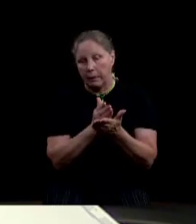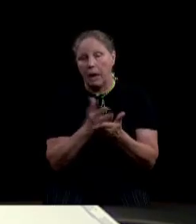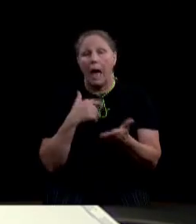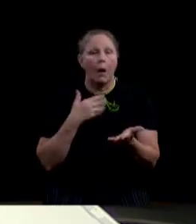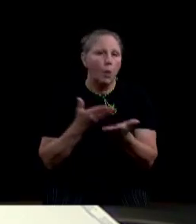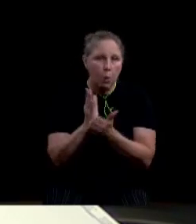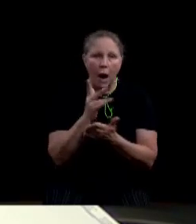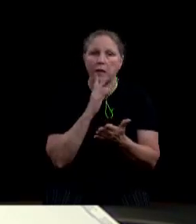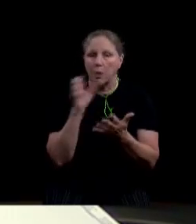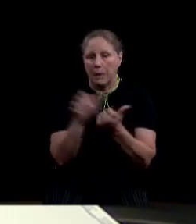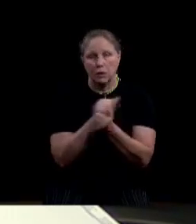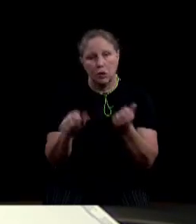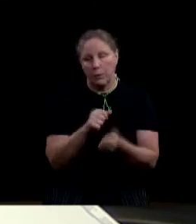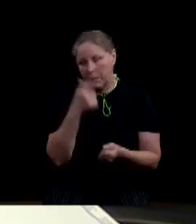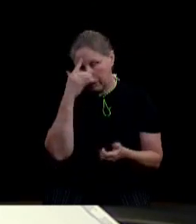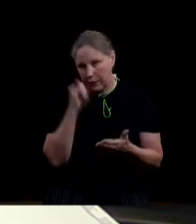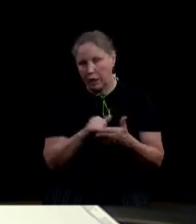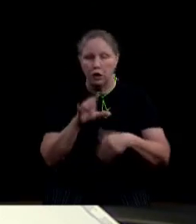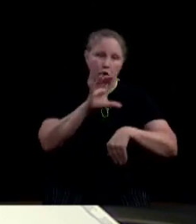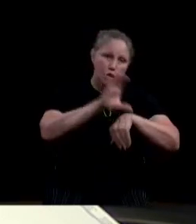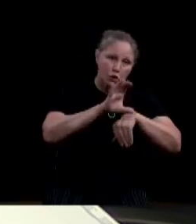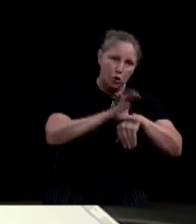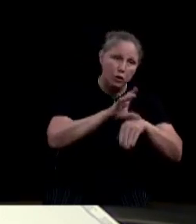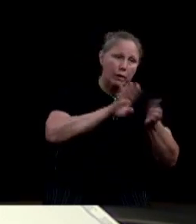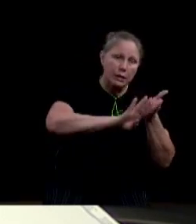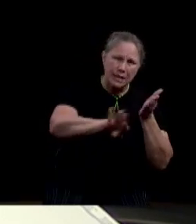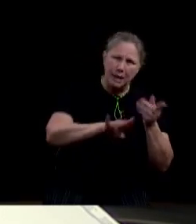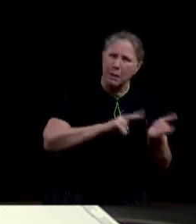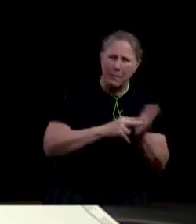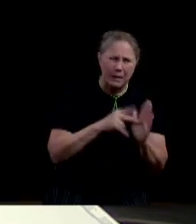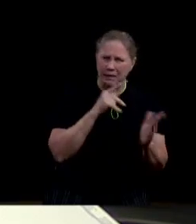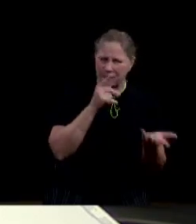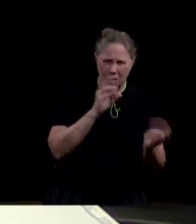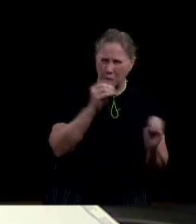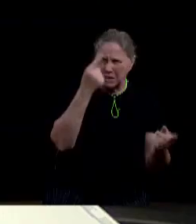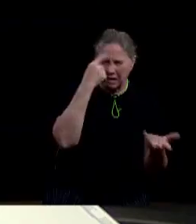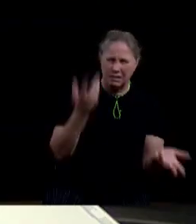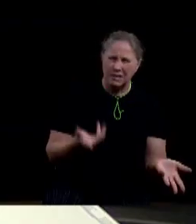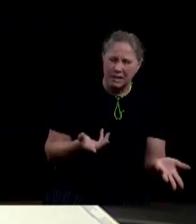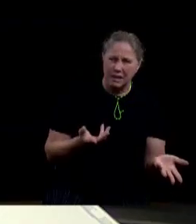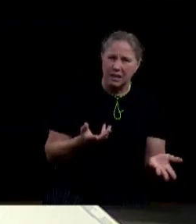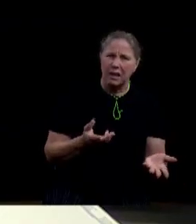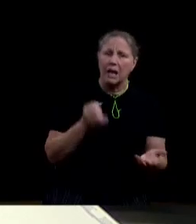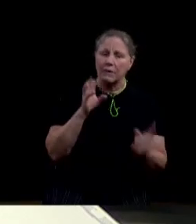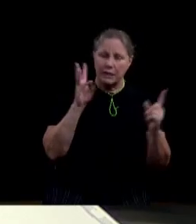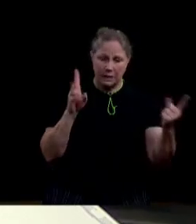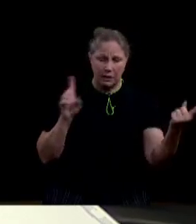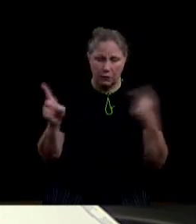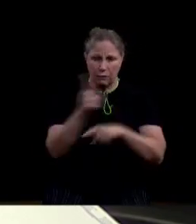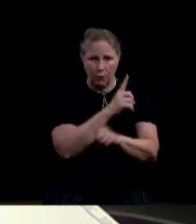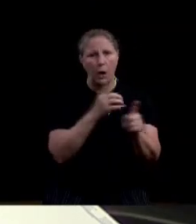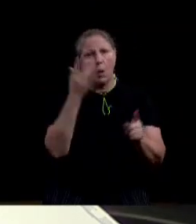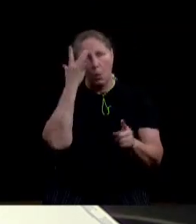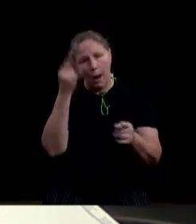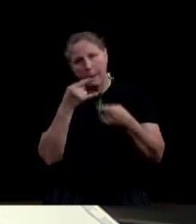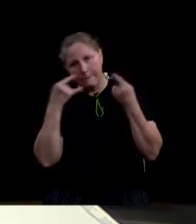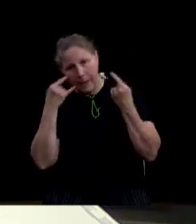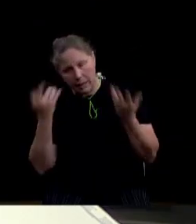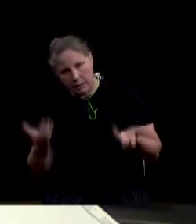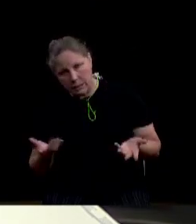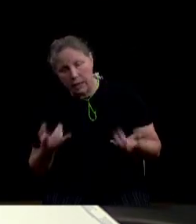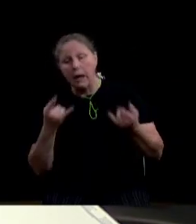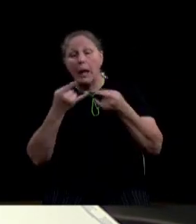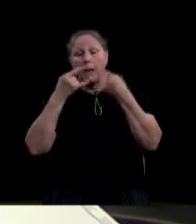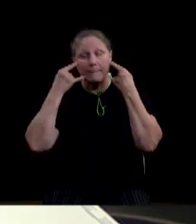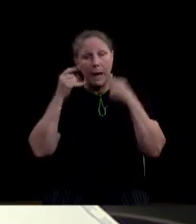are exempt? This makes no sense. If the 6 foot works, then why the masks? If the masks work, then why the 6 foot?